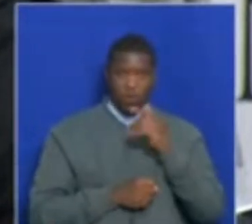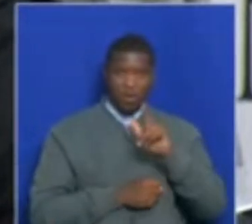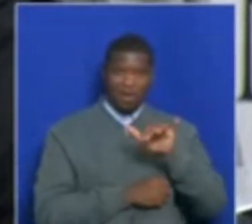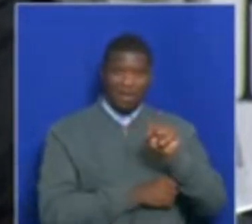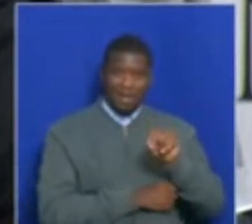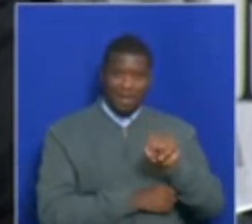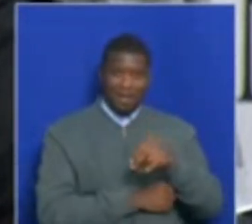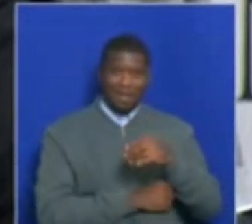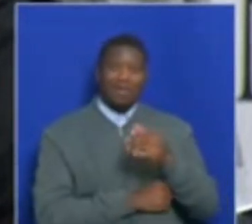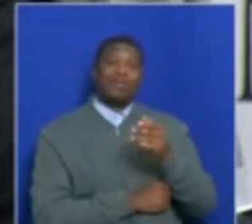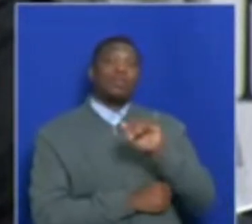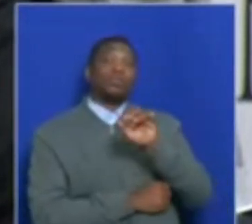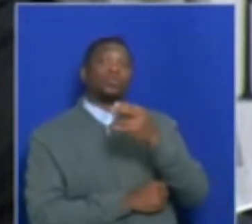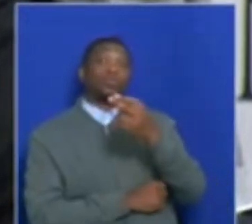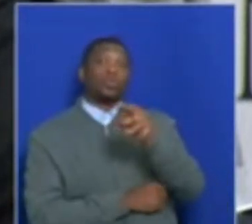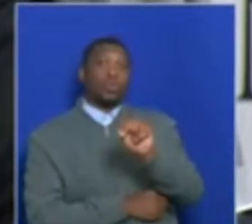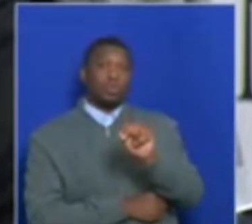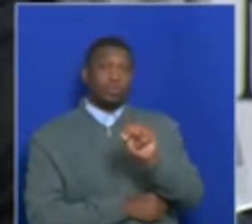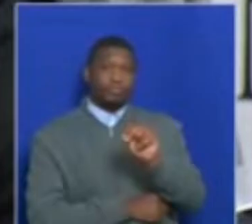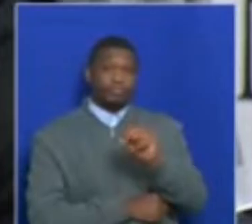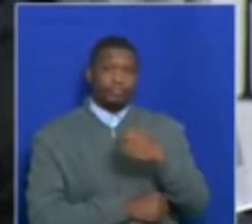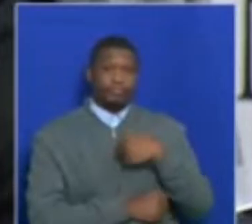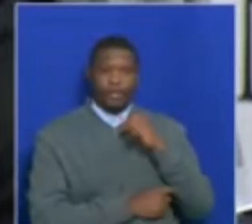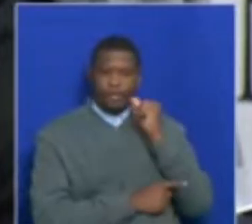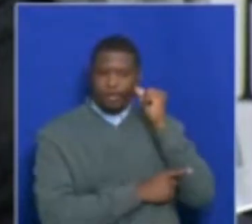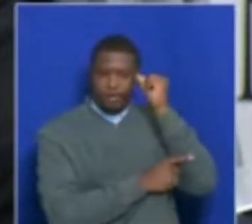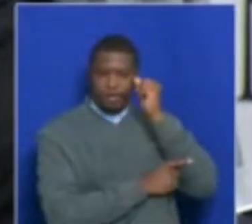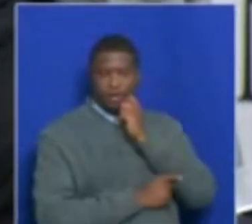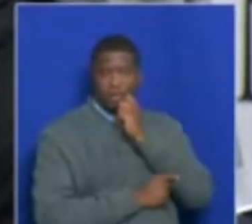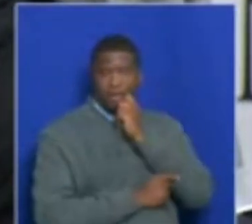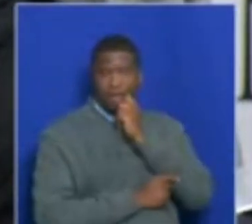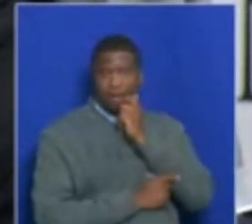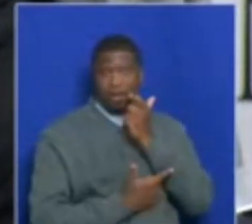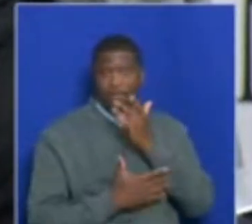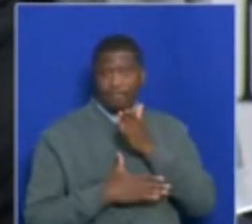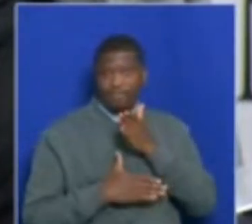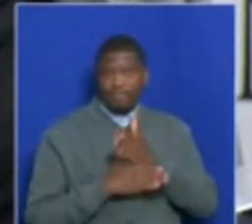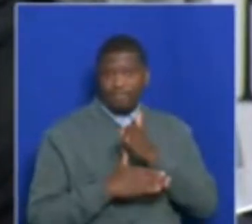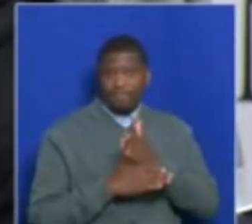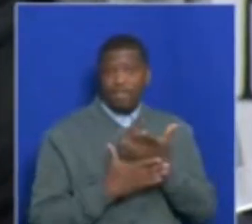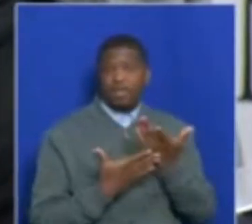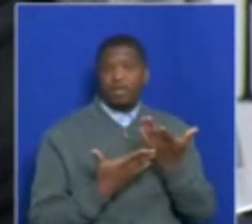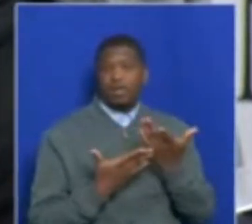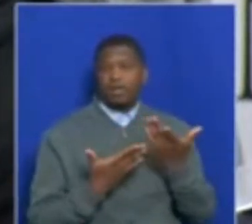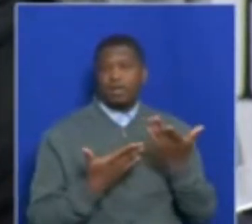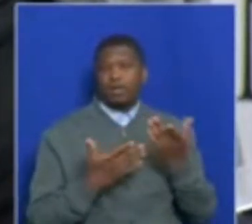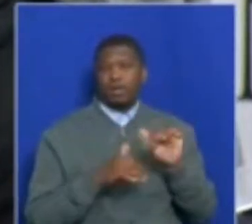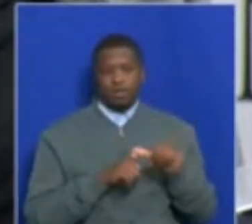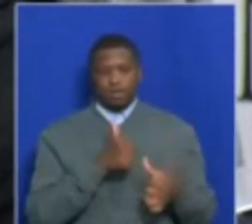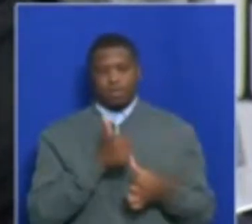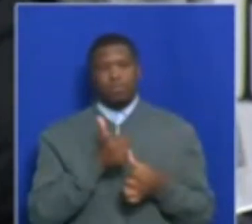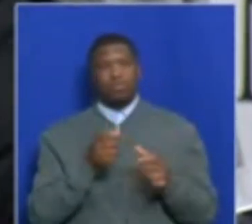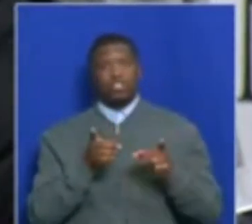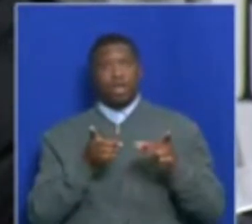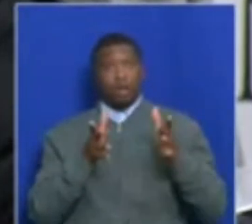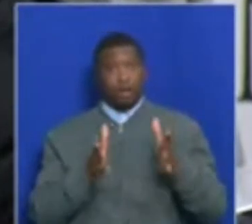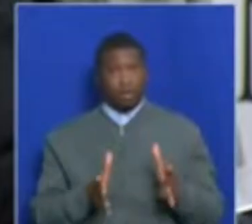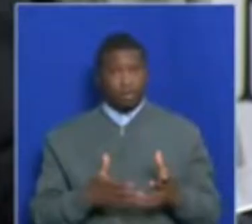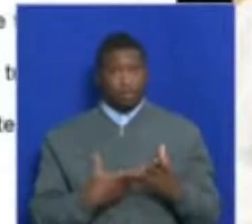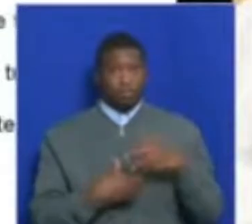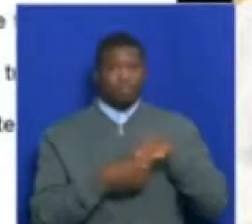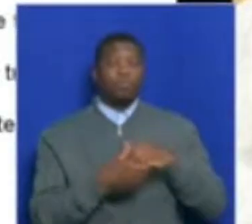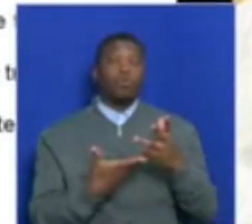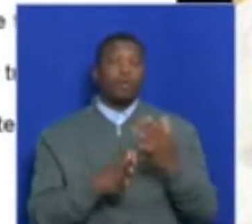I am an adult male and Deputy Director in the investigation that is attached to the Independent Police Investigative